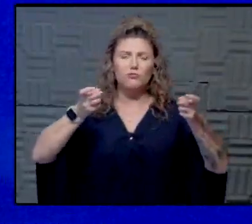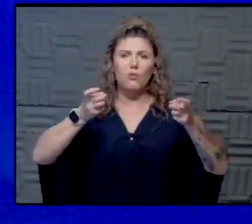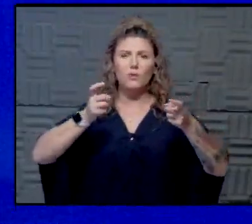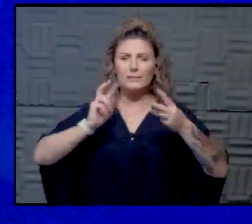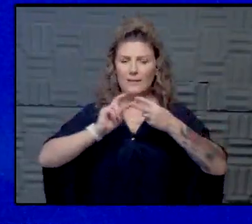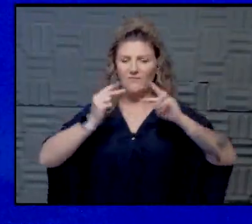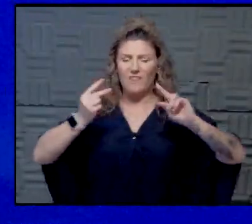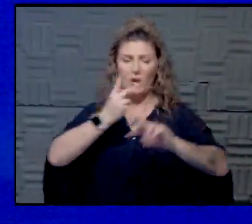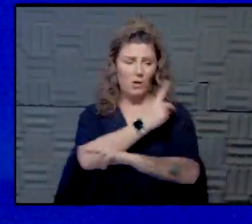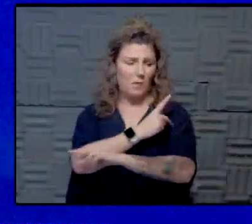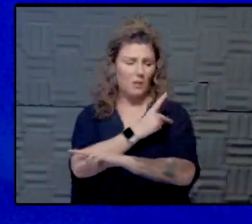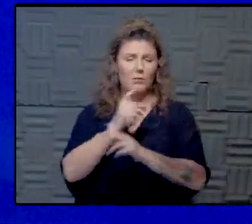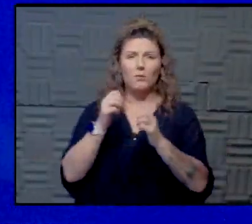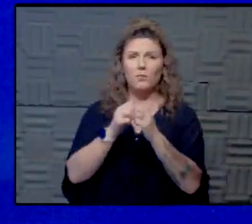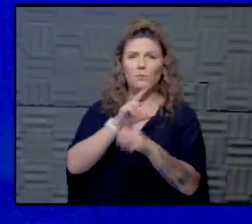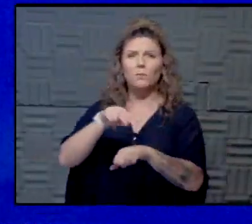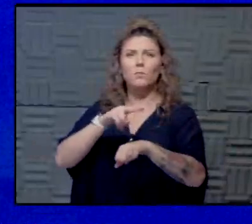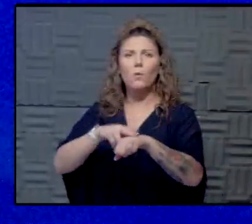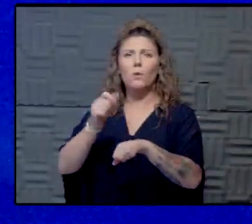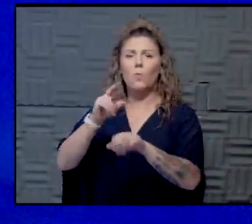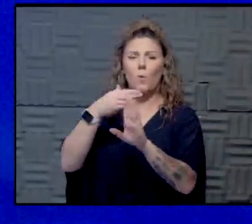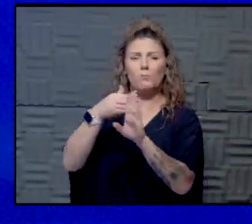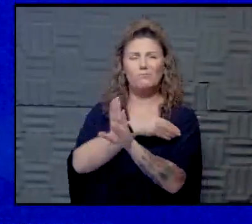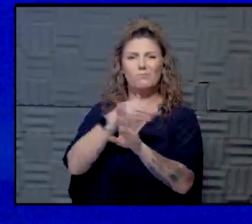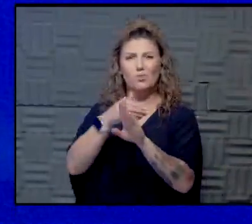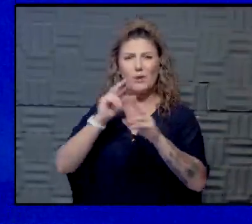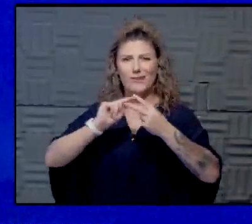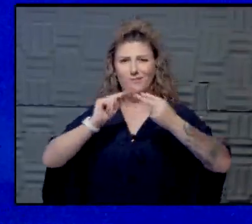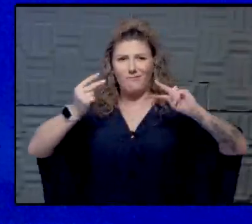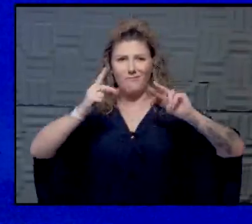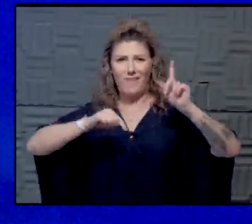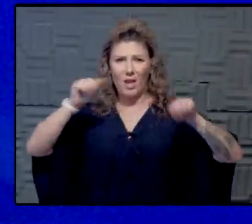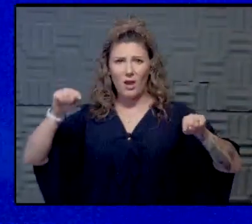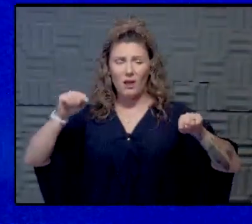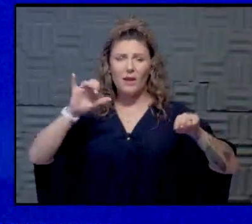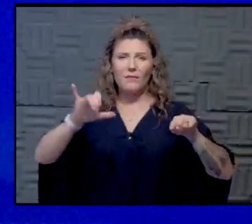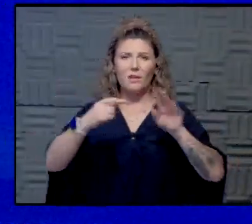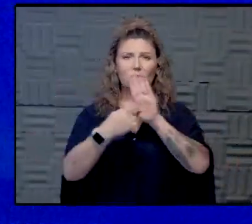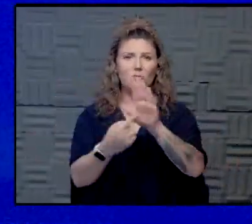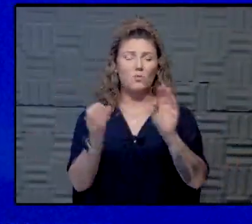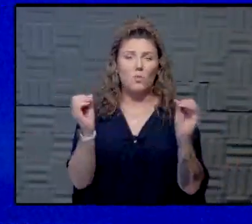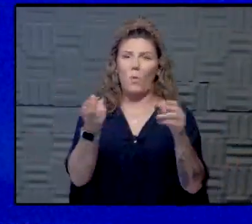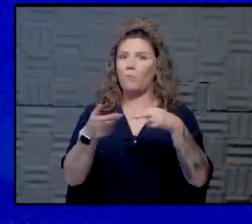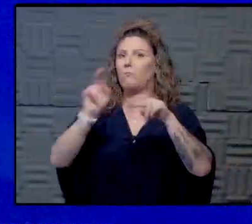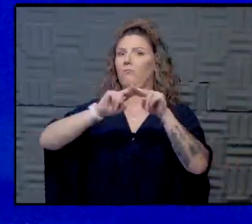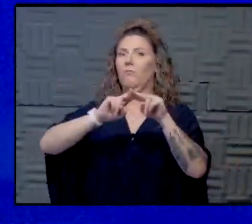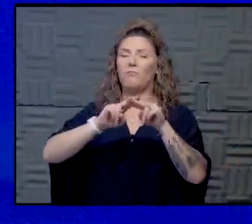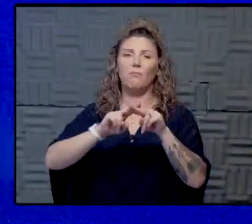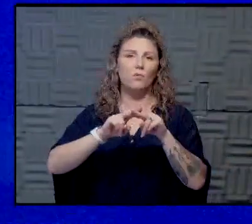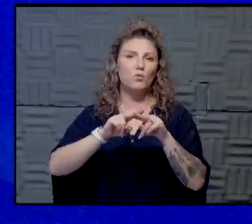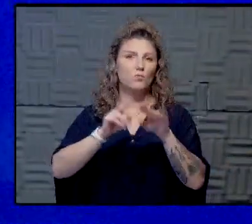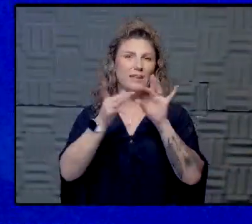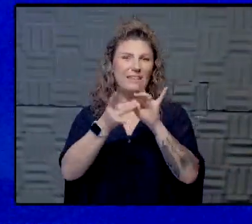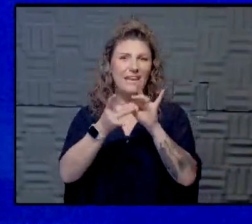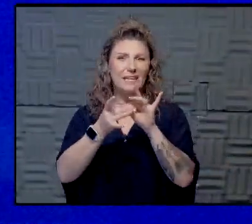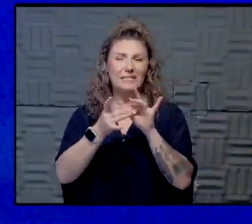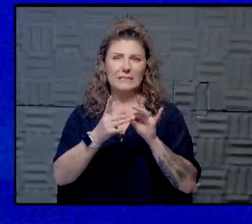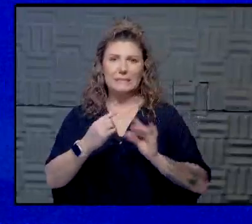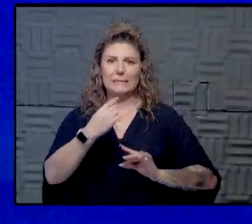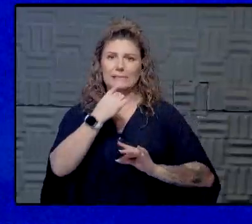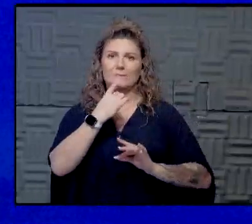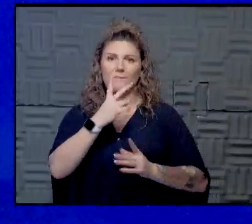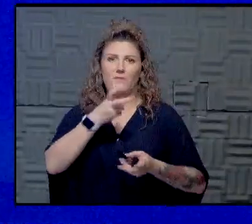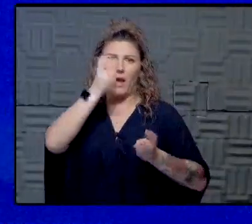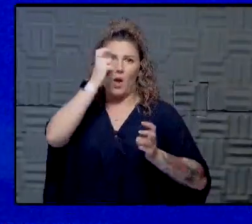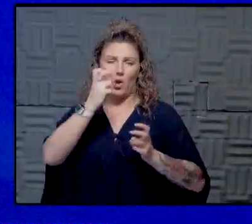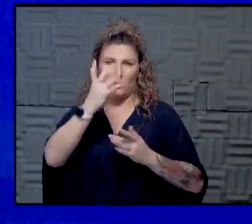variant patients with normal or pre-variant patients, which actually showed no increase in severity of disease. So, but that question